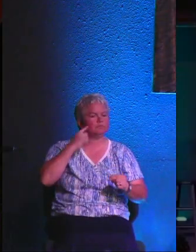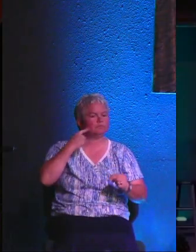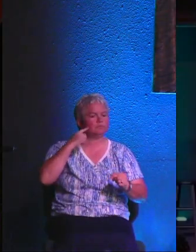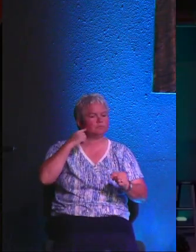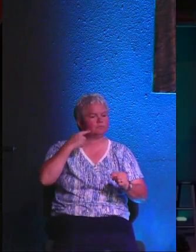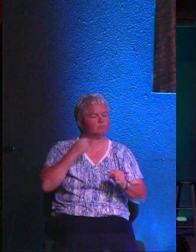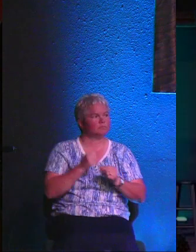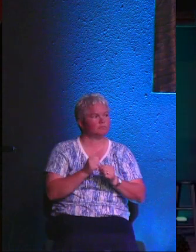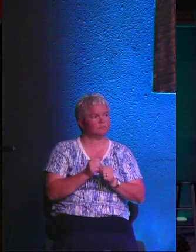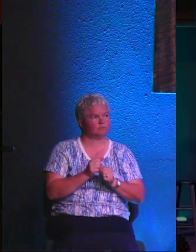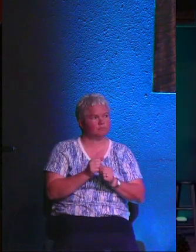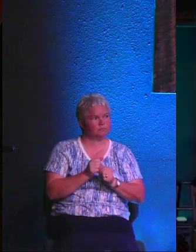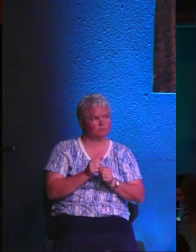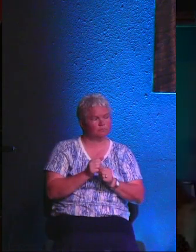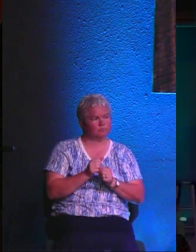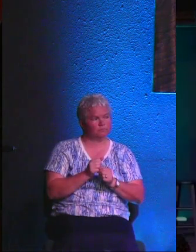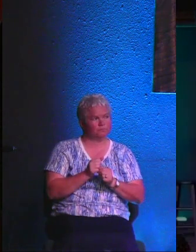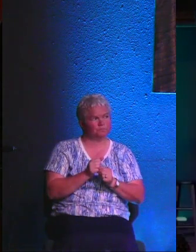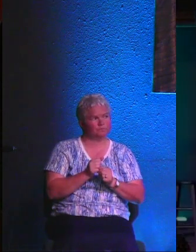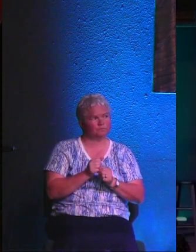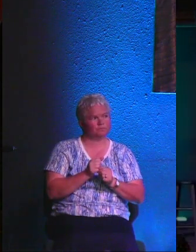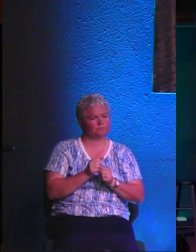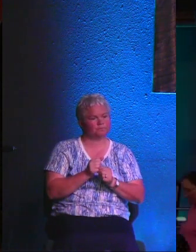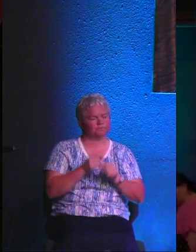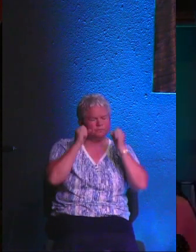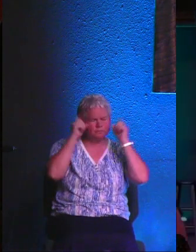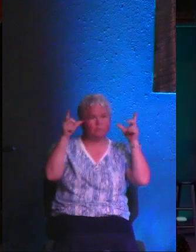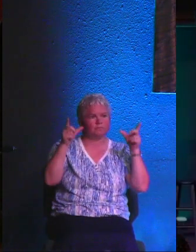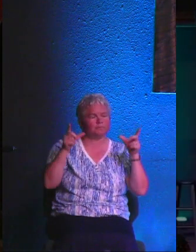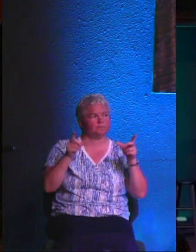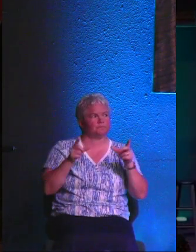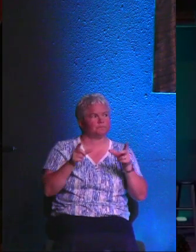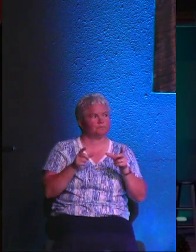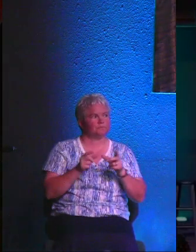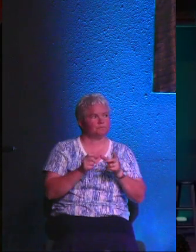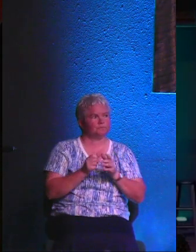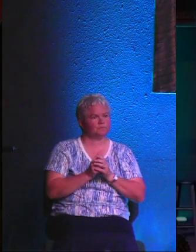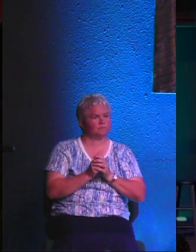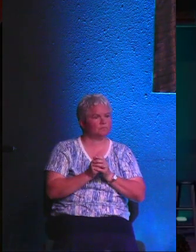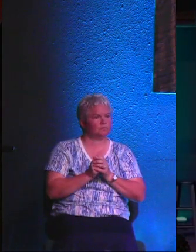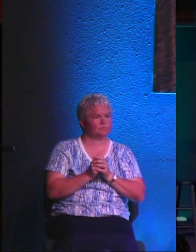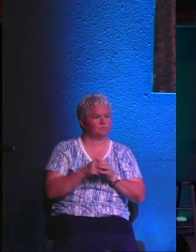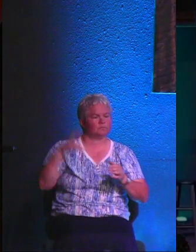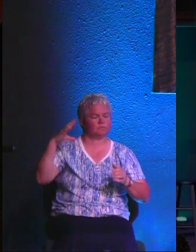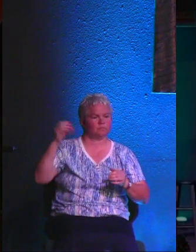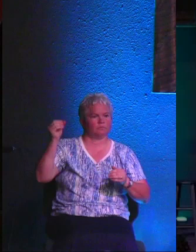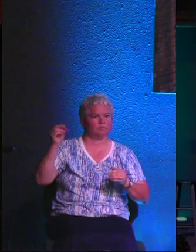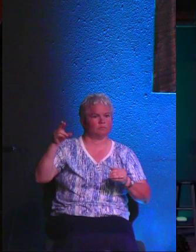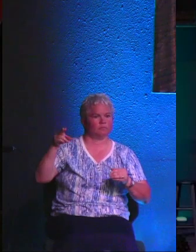I just get the pleasure to live it every day, but not everyone knows. It's pretty amazing. Miss Courtney?